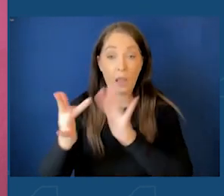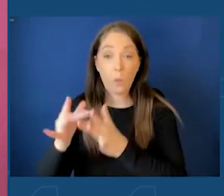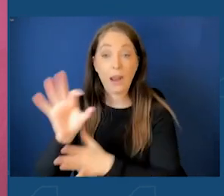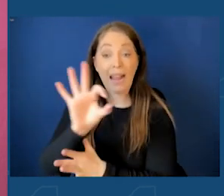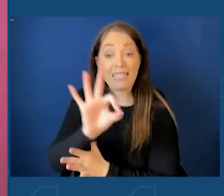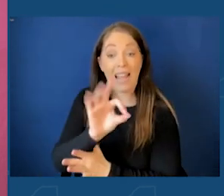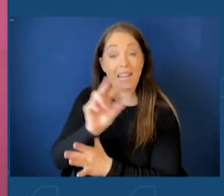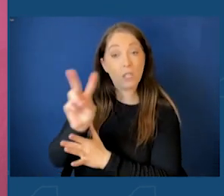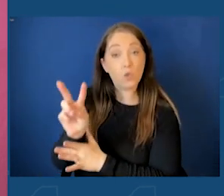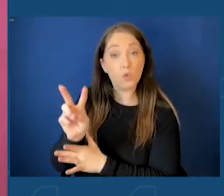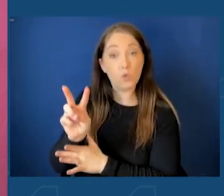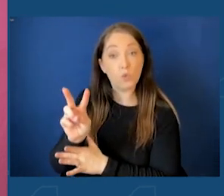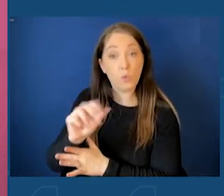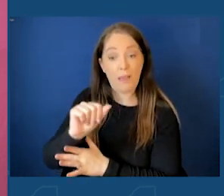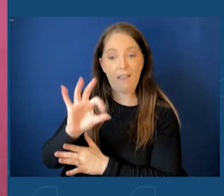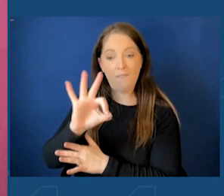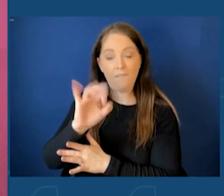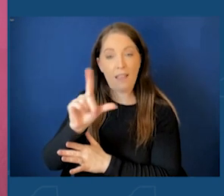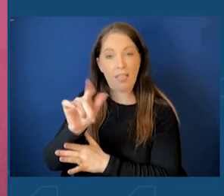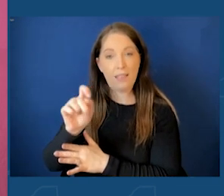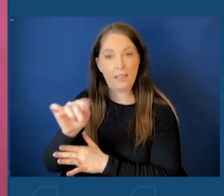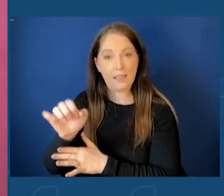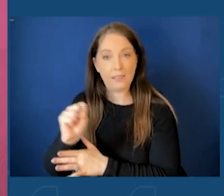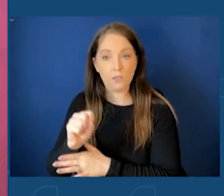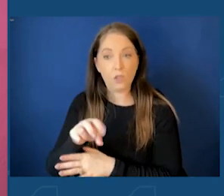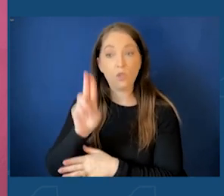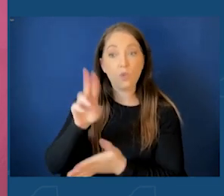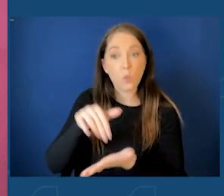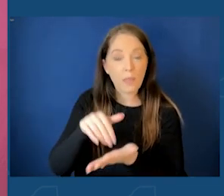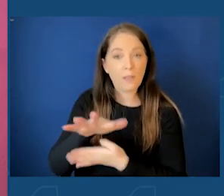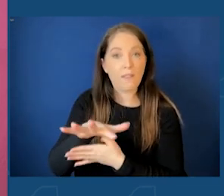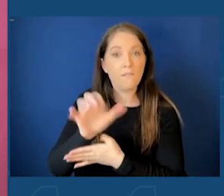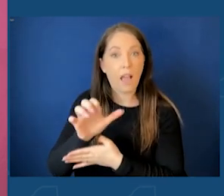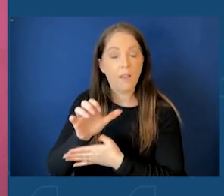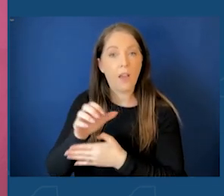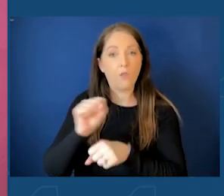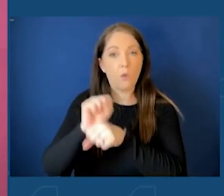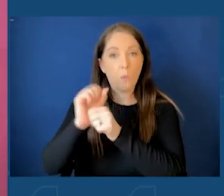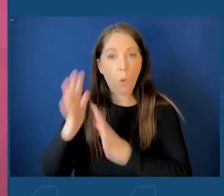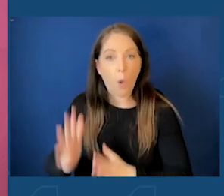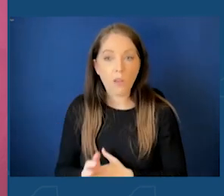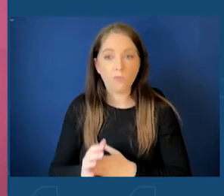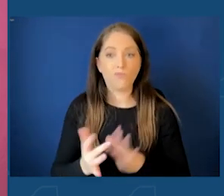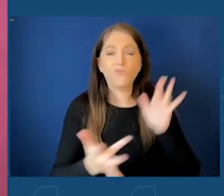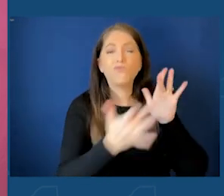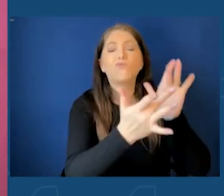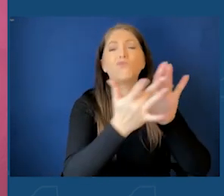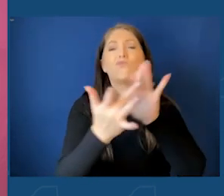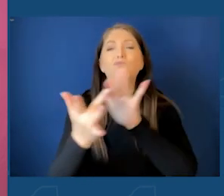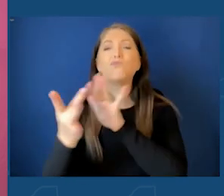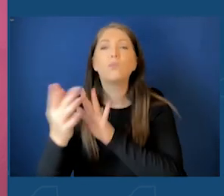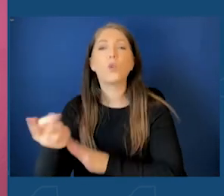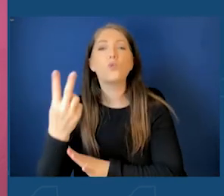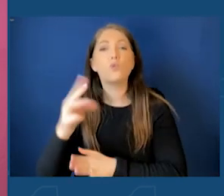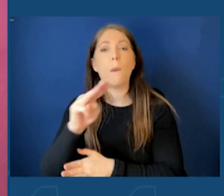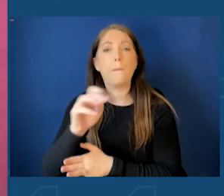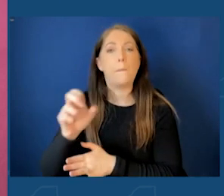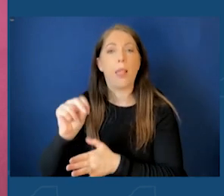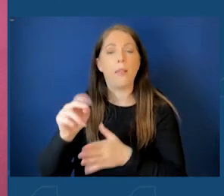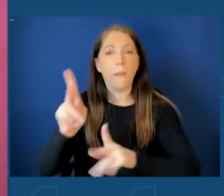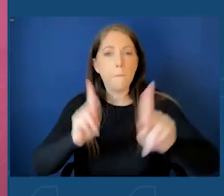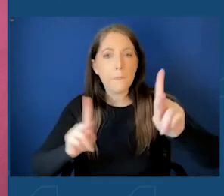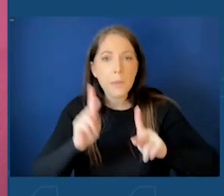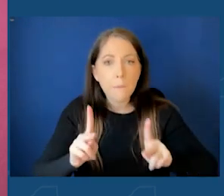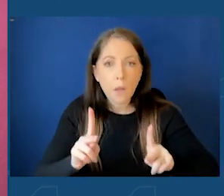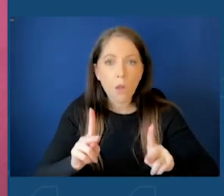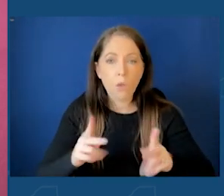country, 2,500 employees. We touch almost 2 million people through our programs and millions more through